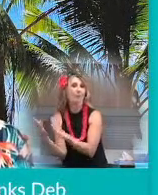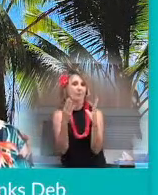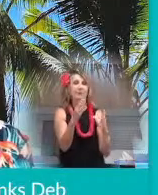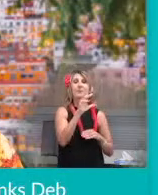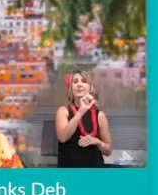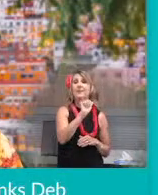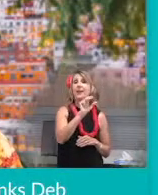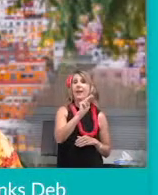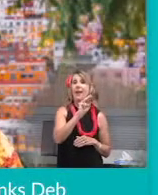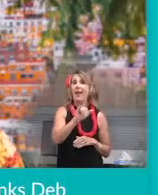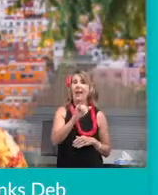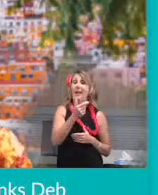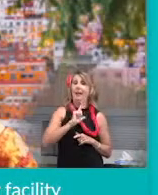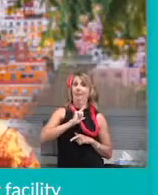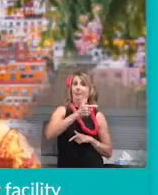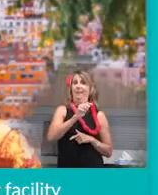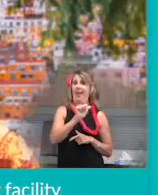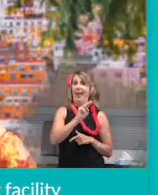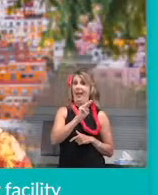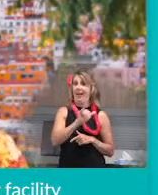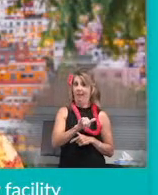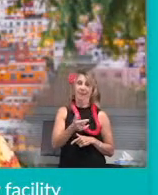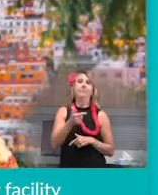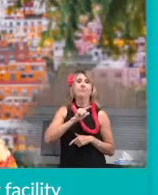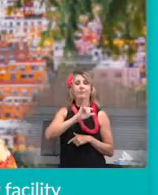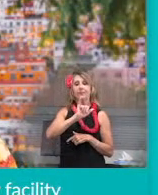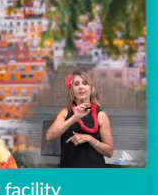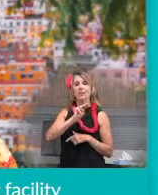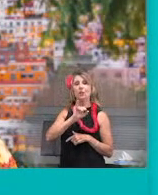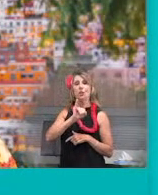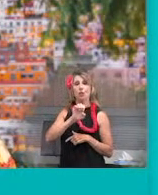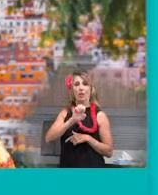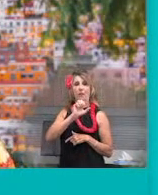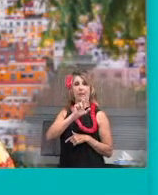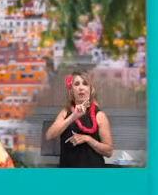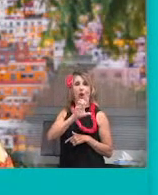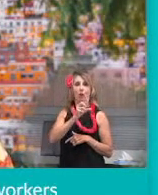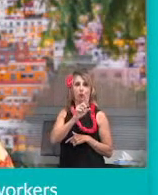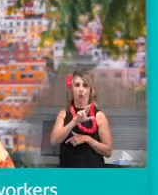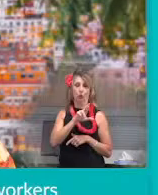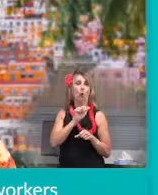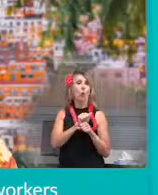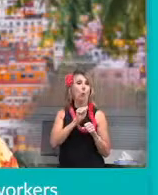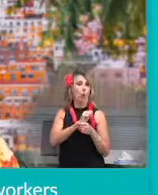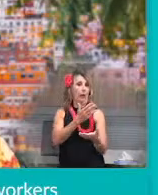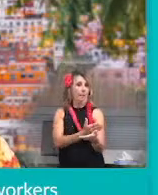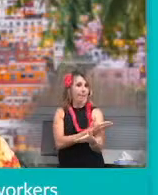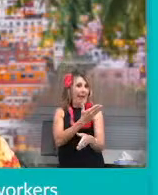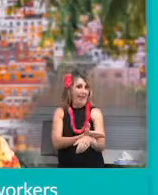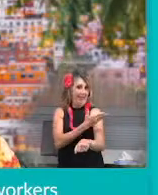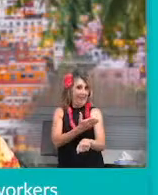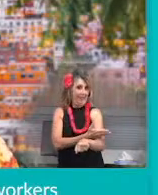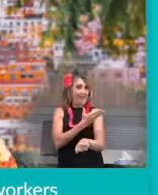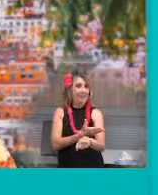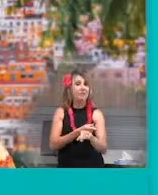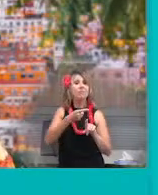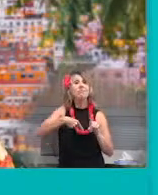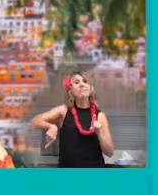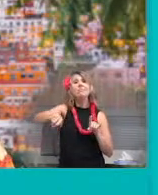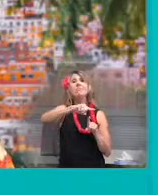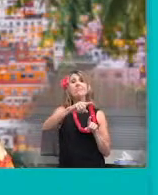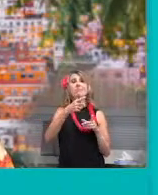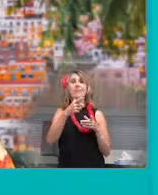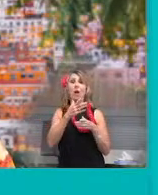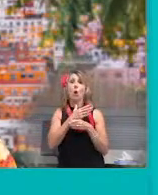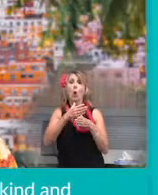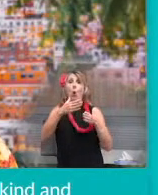Janssens. Hey, thanks, Deb. Jamie Archer, Maintenance for Facility Services. Jamie is described by his coworkers first